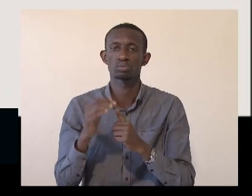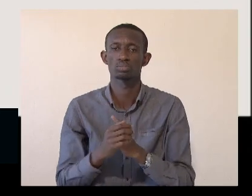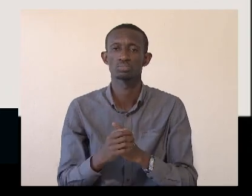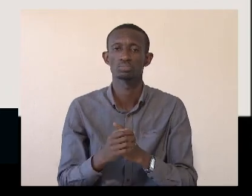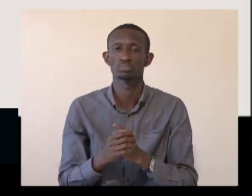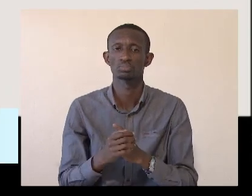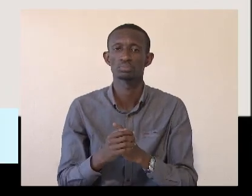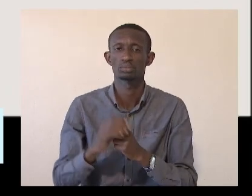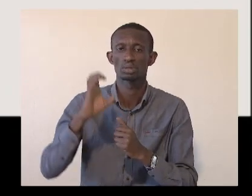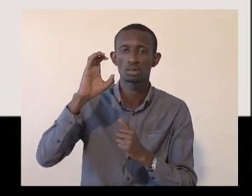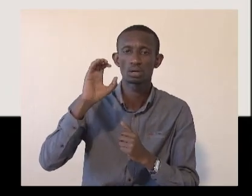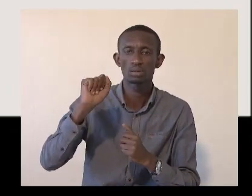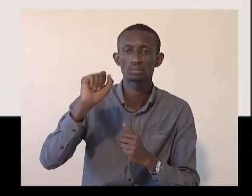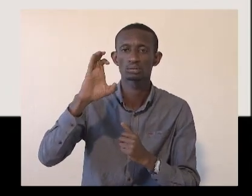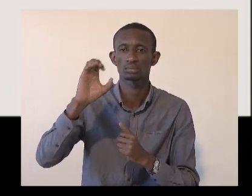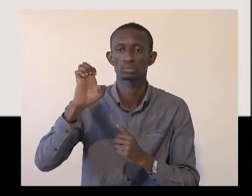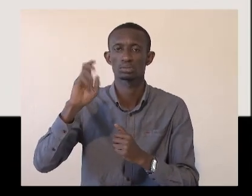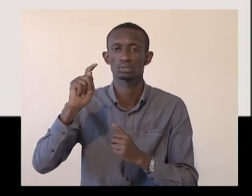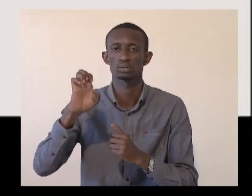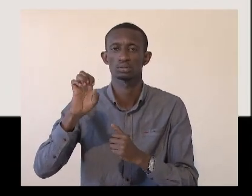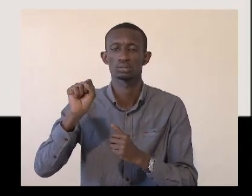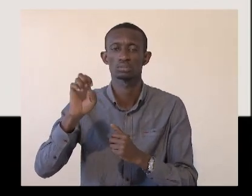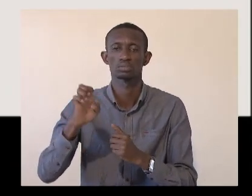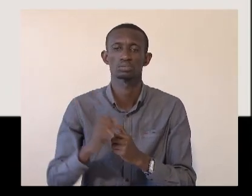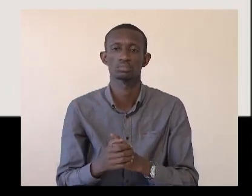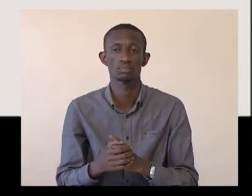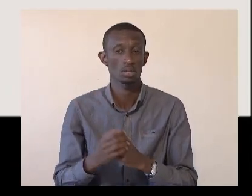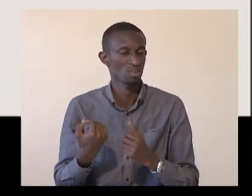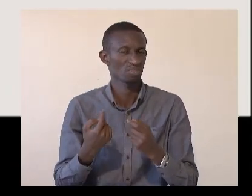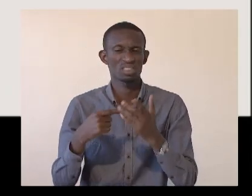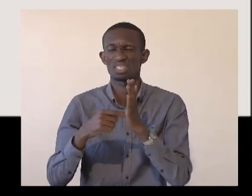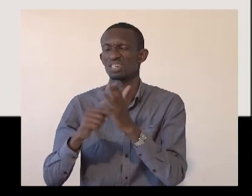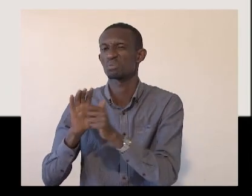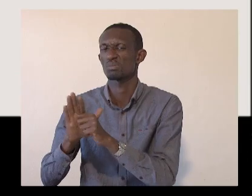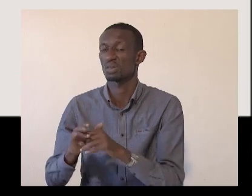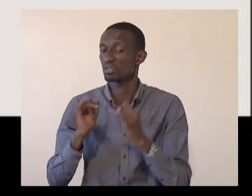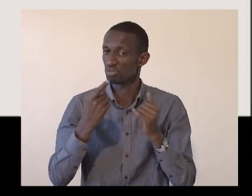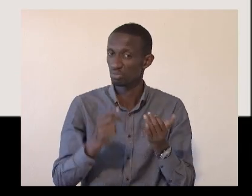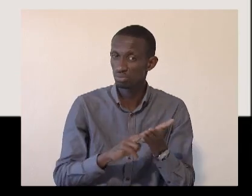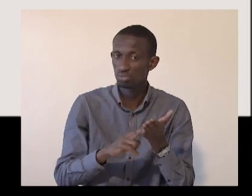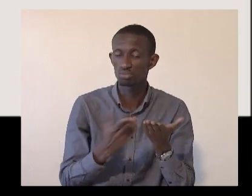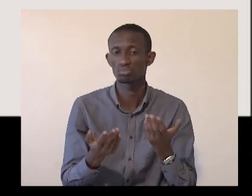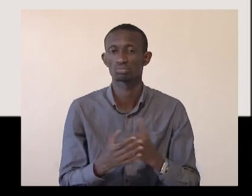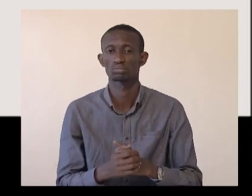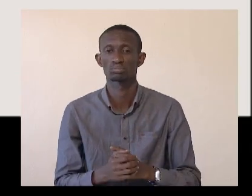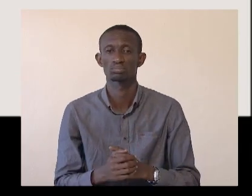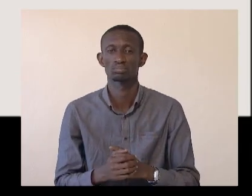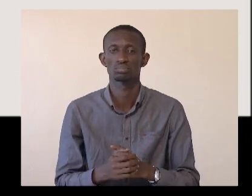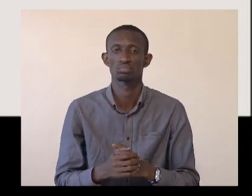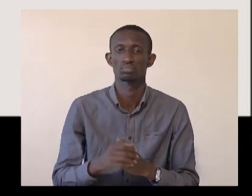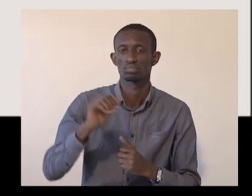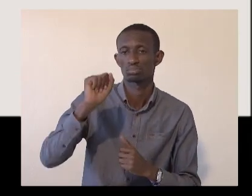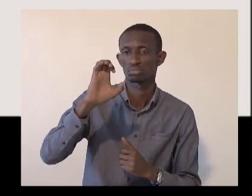called acetate. We have more examples. If you use an